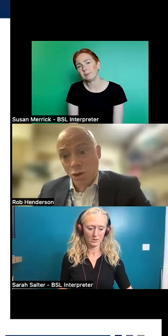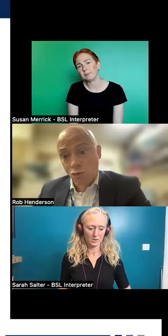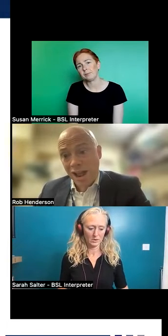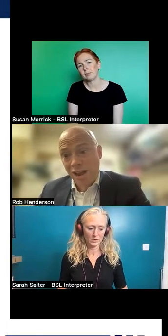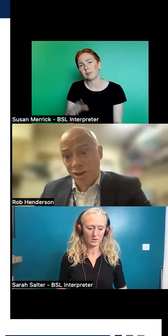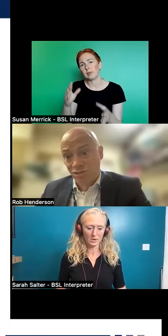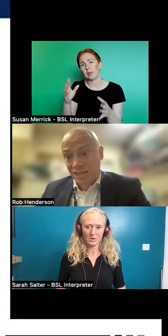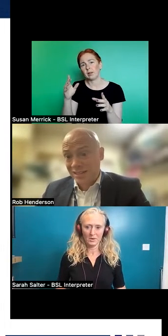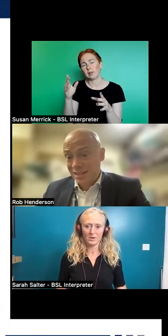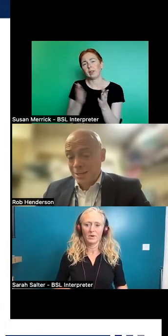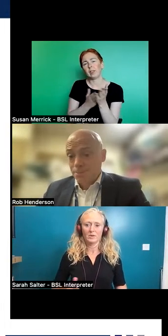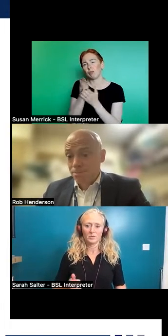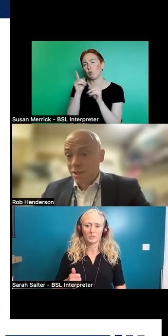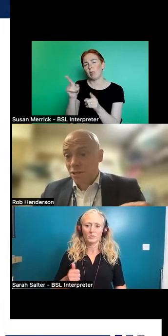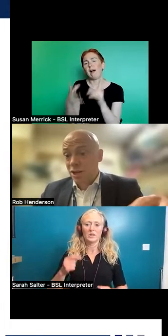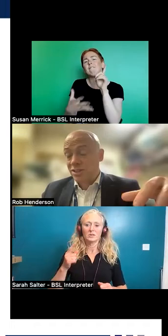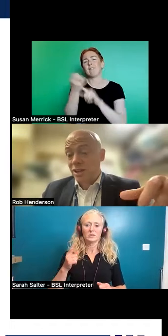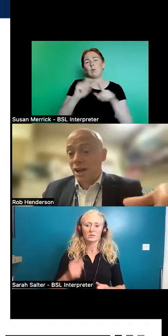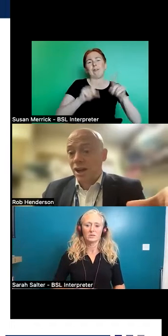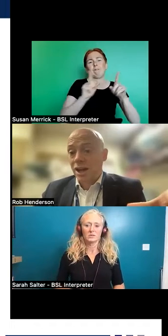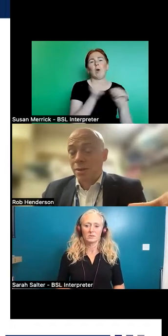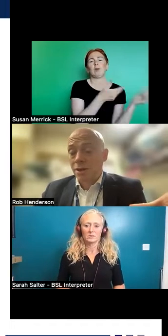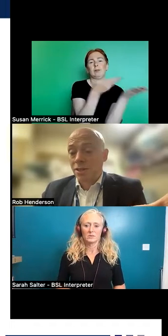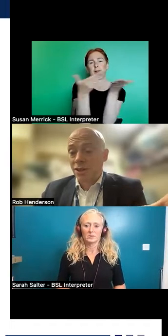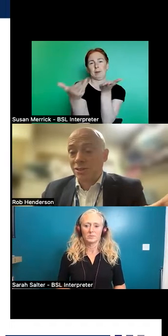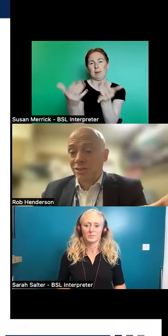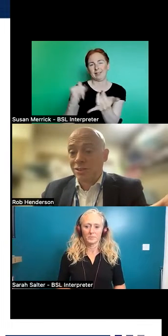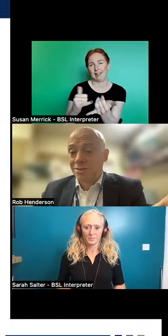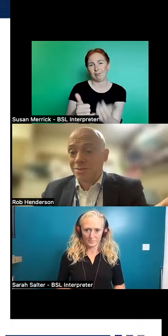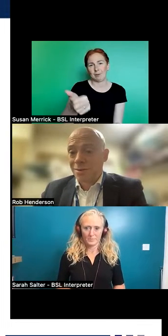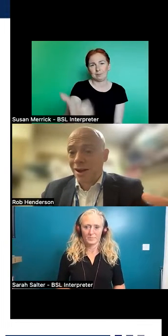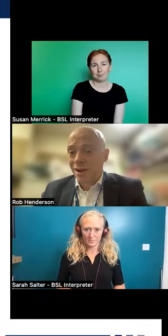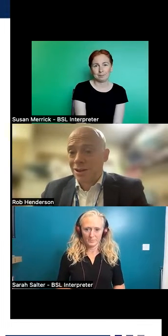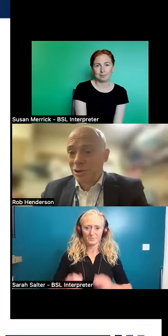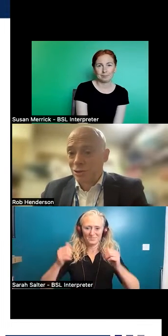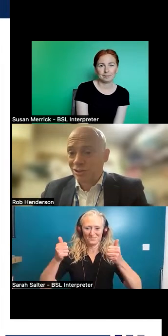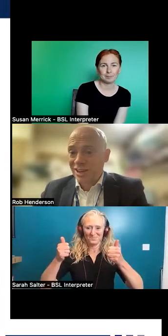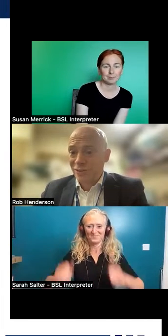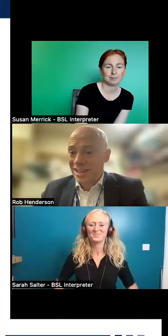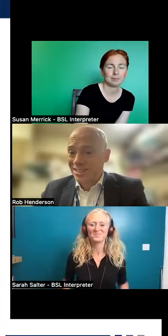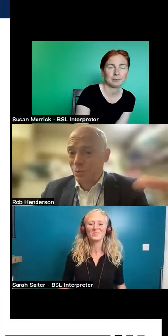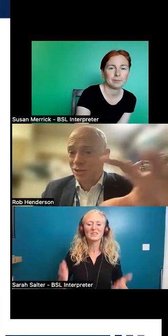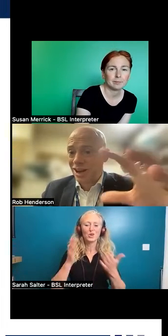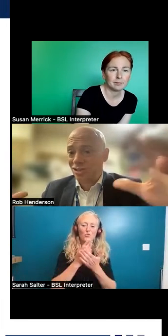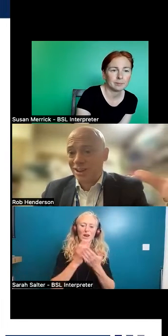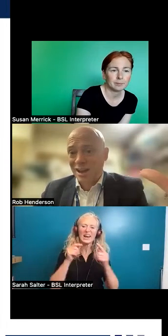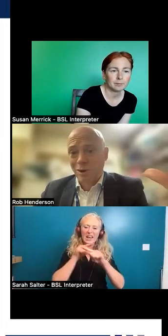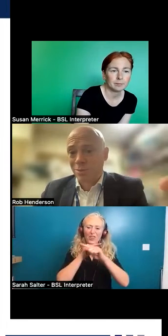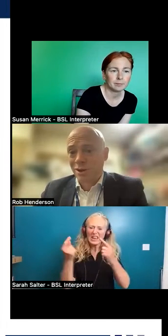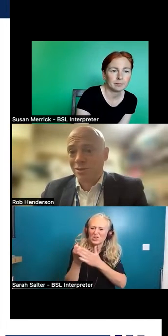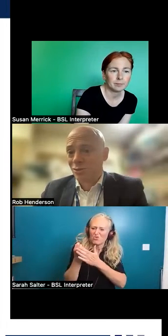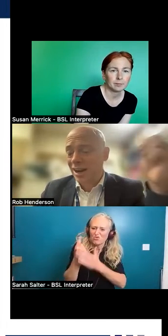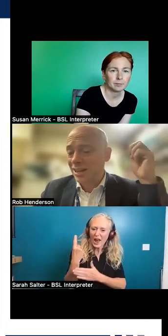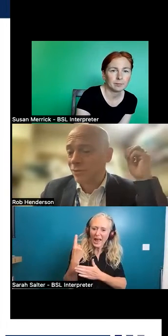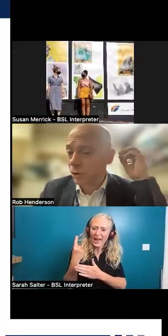other rarer genes that that are loosely affiliated with the Usher network